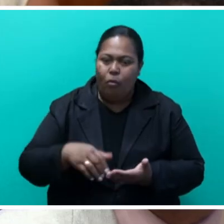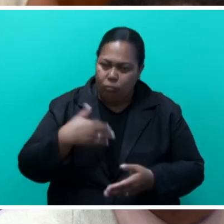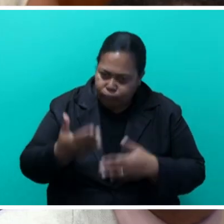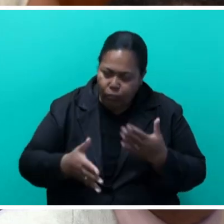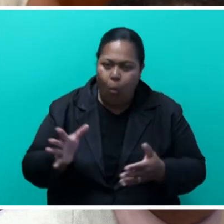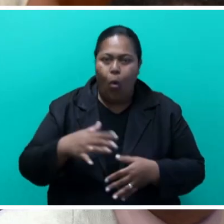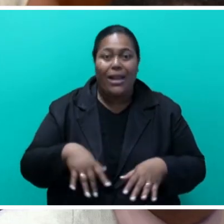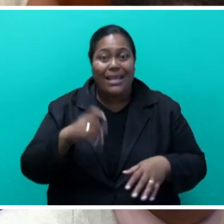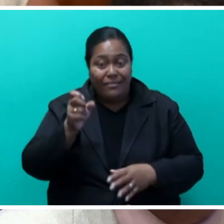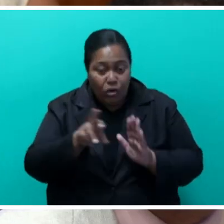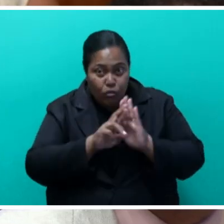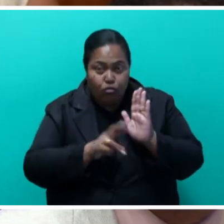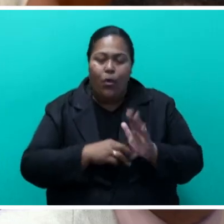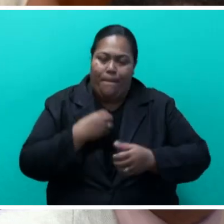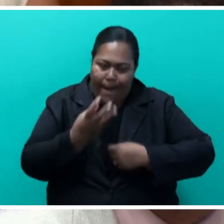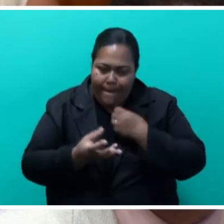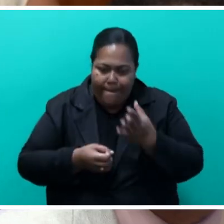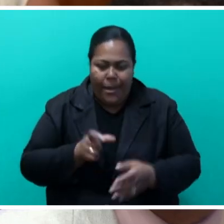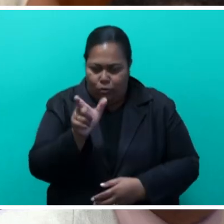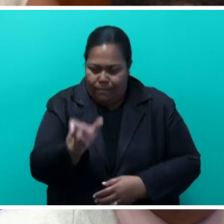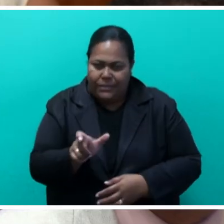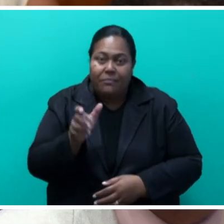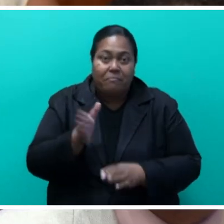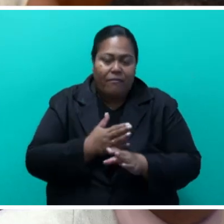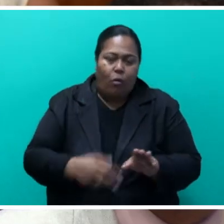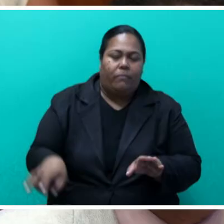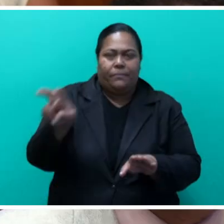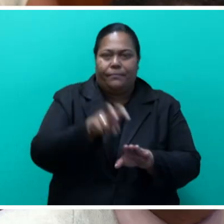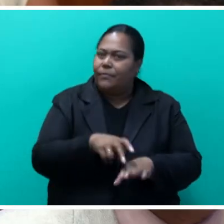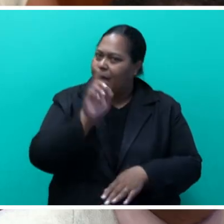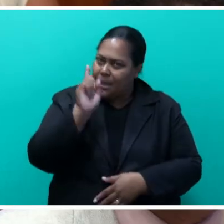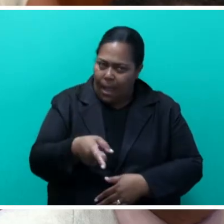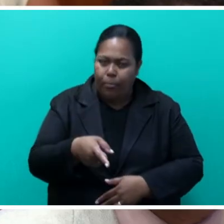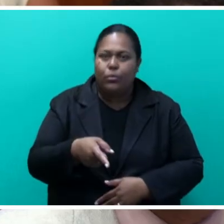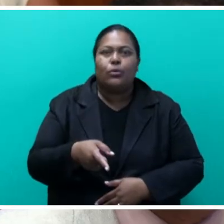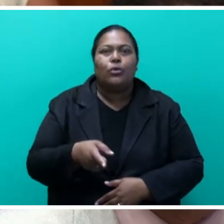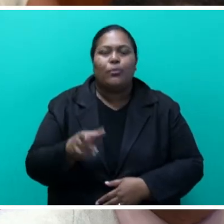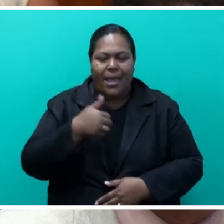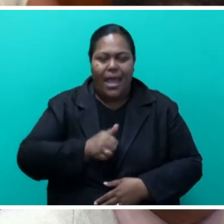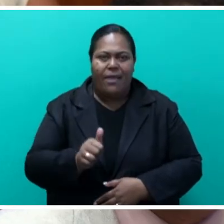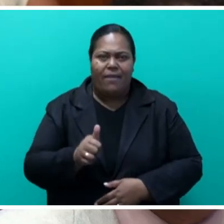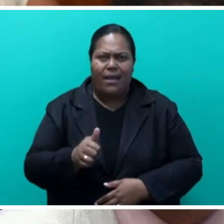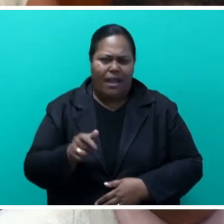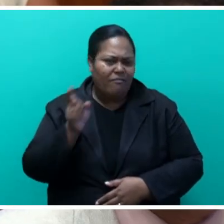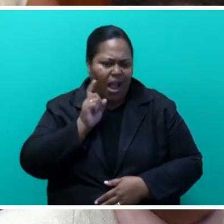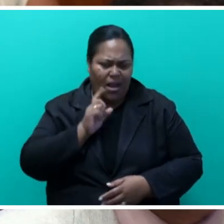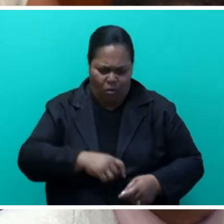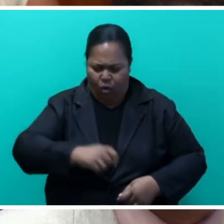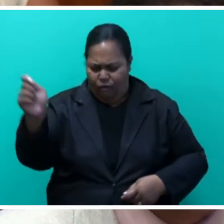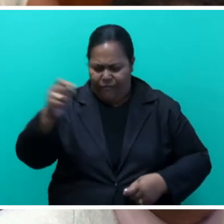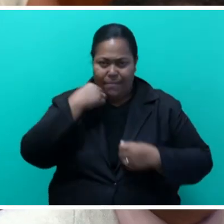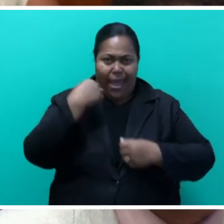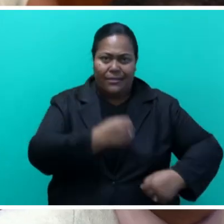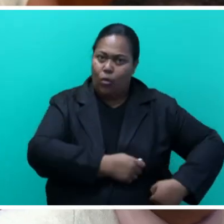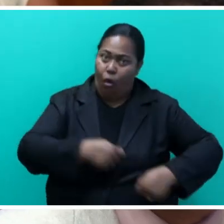restrictions while on the rides and rules against reckless behavior or any other unwarranted situation. Mr.